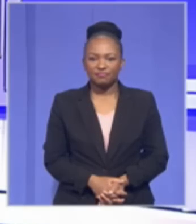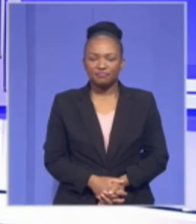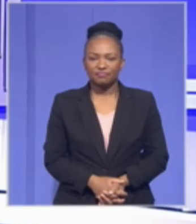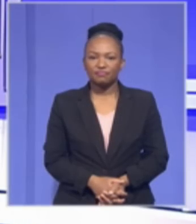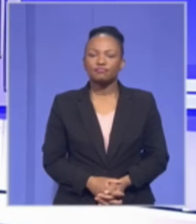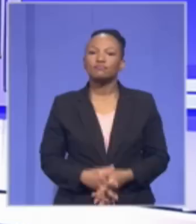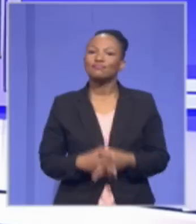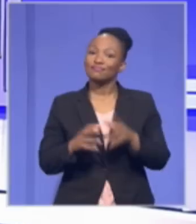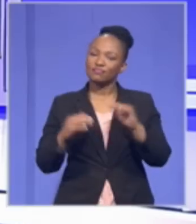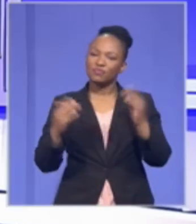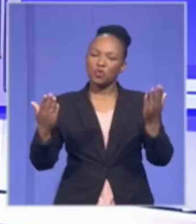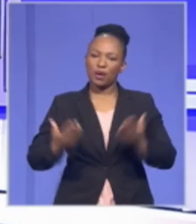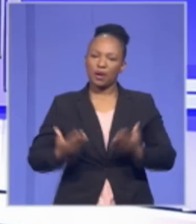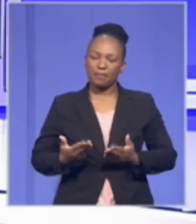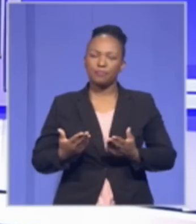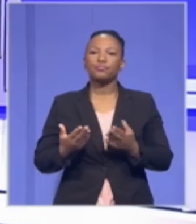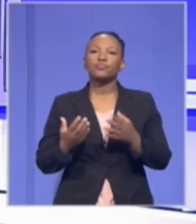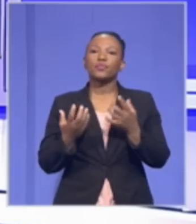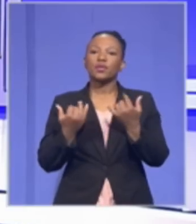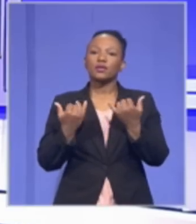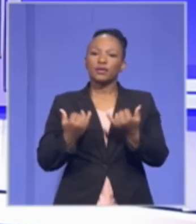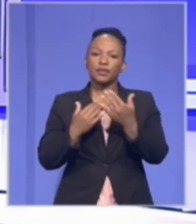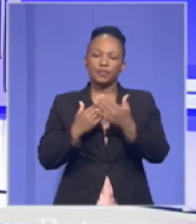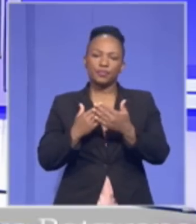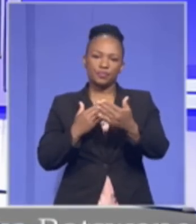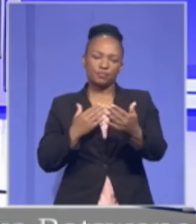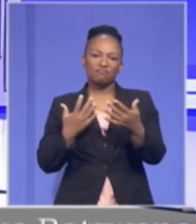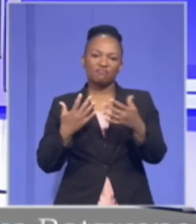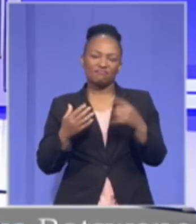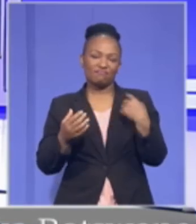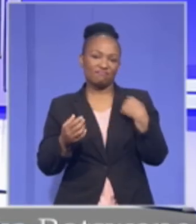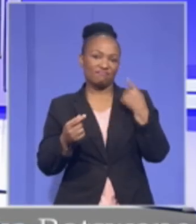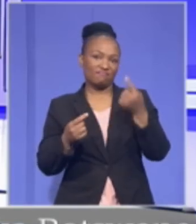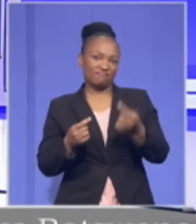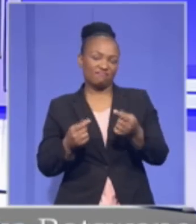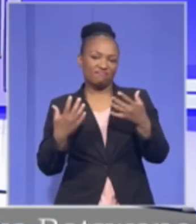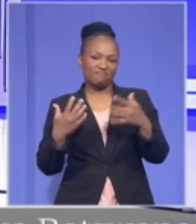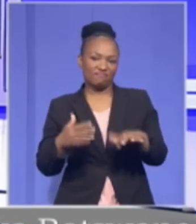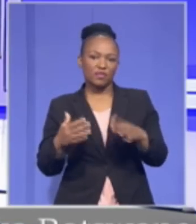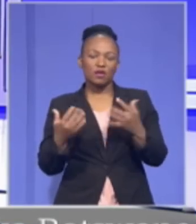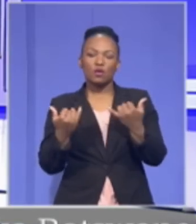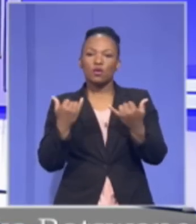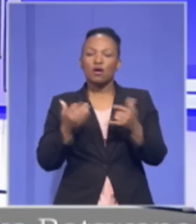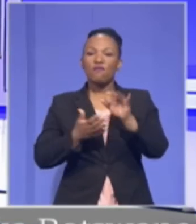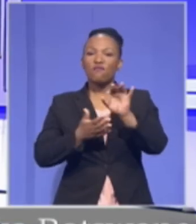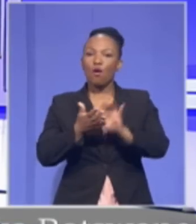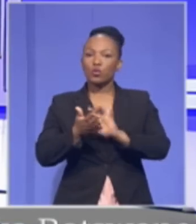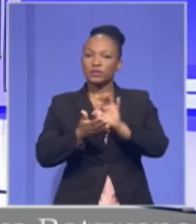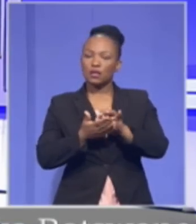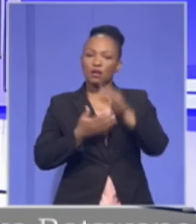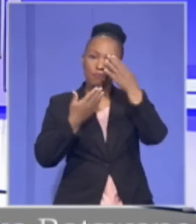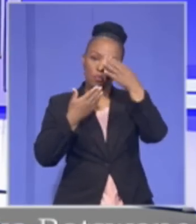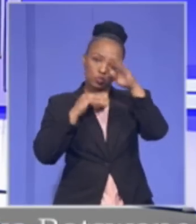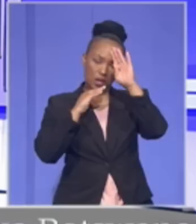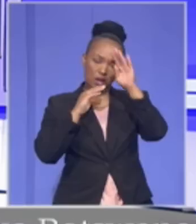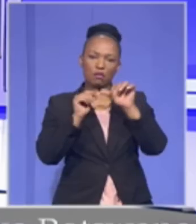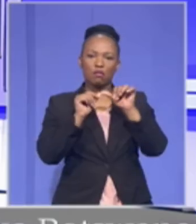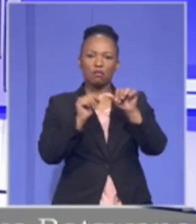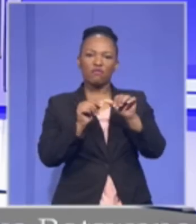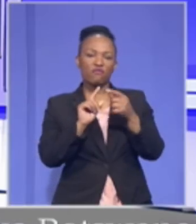Re sa le amogela tša nageng boagišane ke tša gore go balwa ga mangwalokgetho go gare go tšwela pele ka Botswana go latela dikgetho tša letšatšing